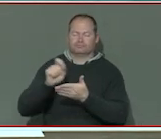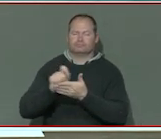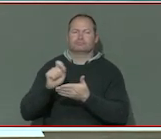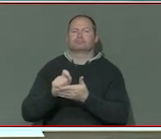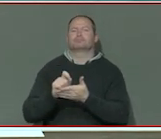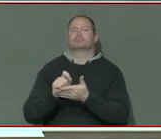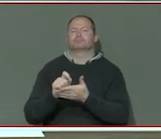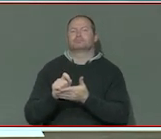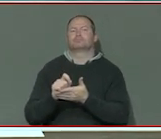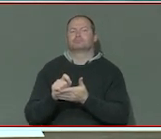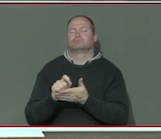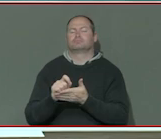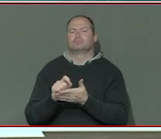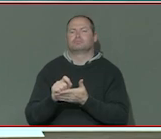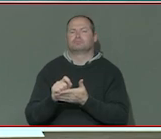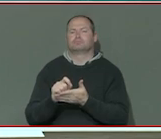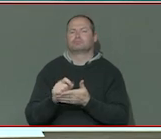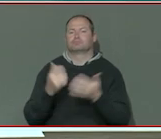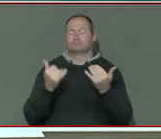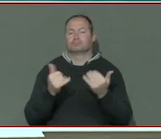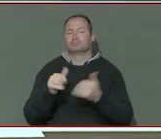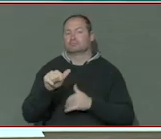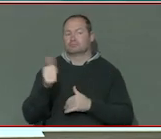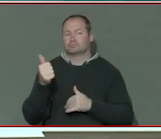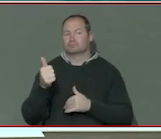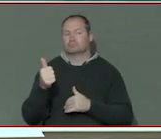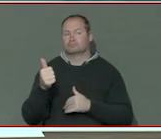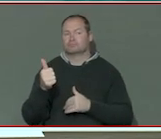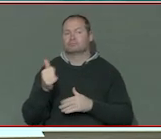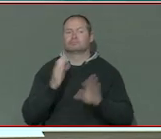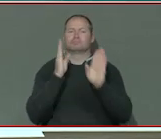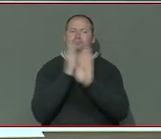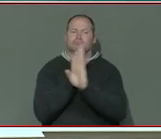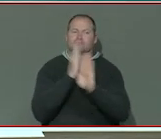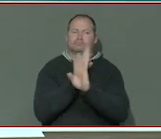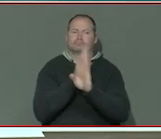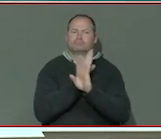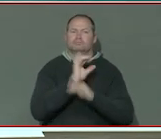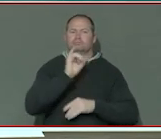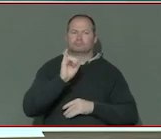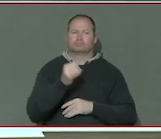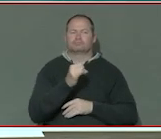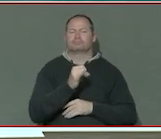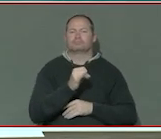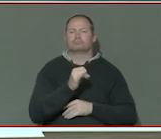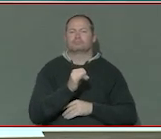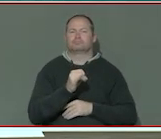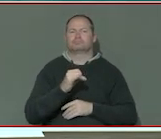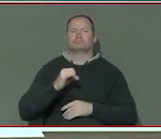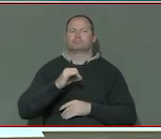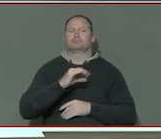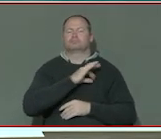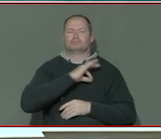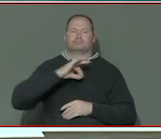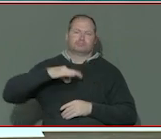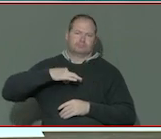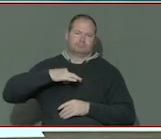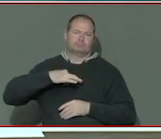say the remaining goods were ordered privately by J. van Wyk, an employee in charge of